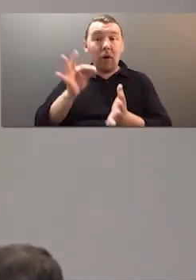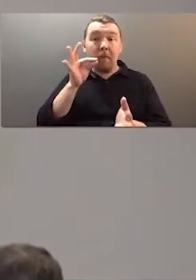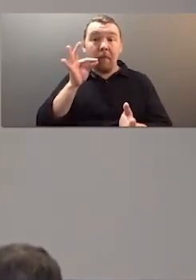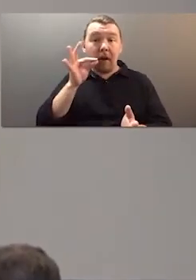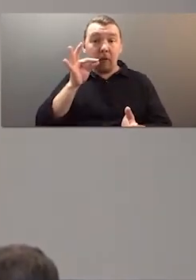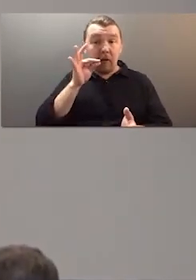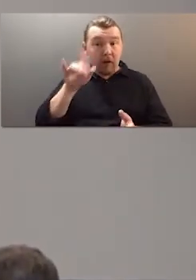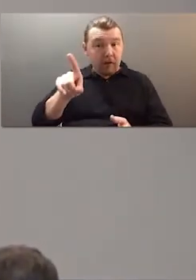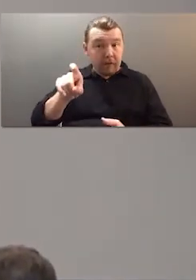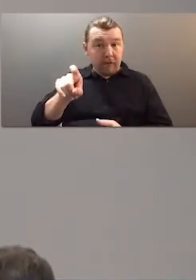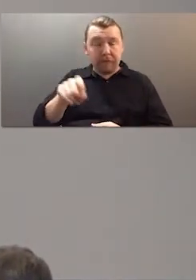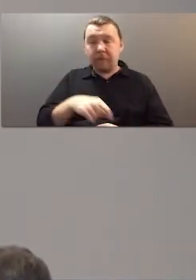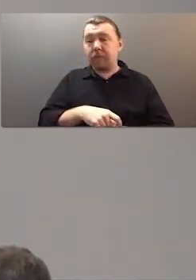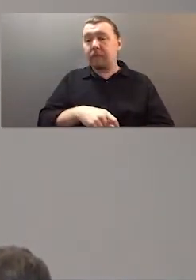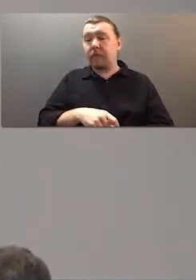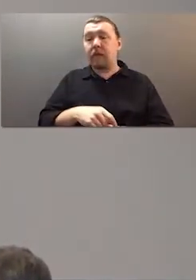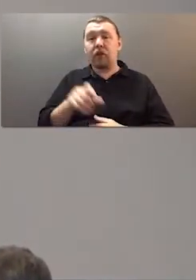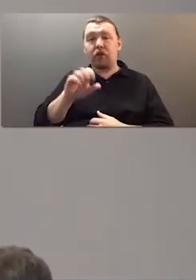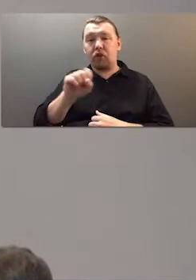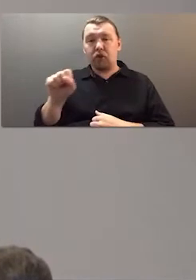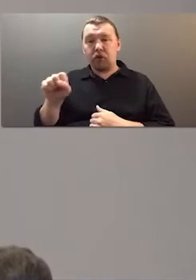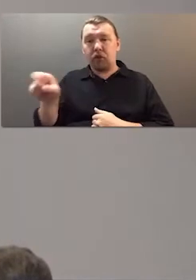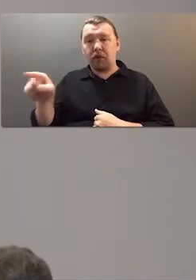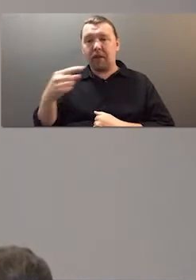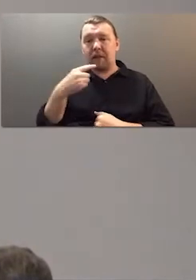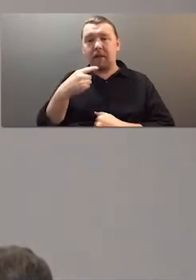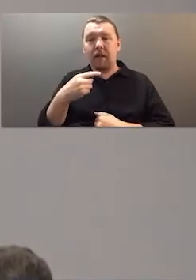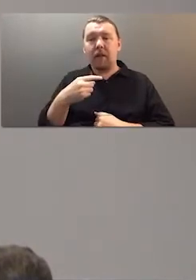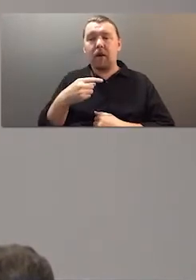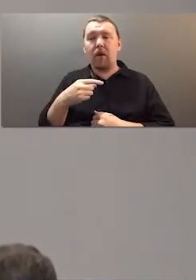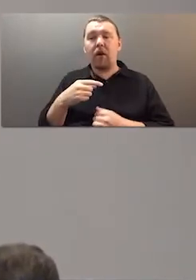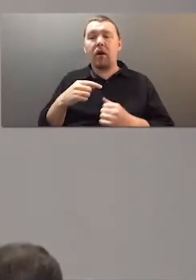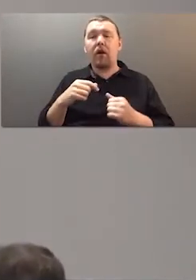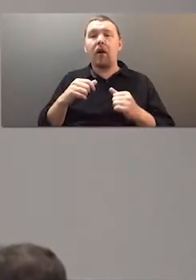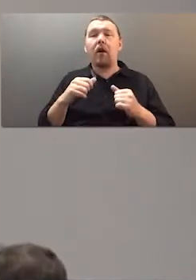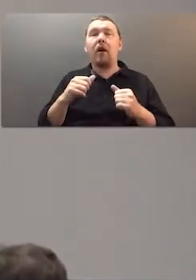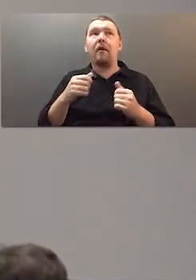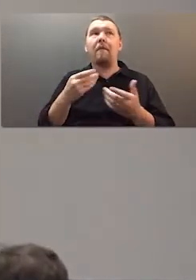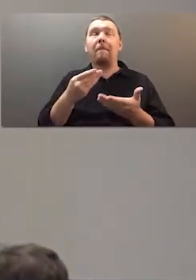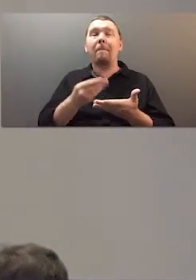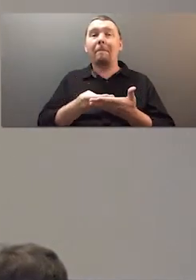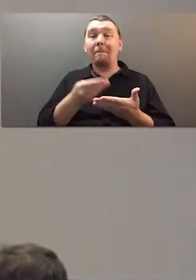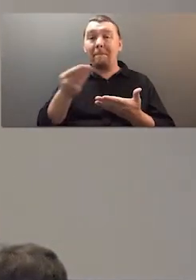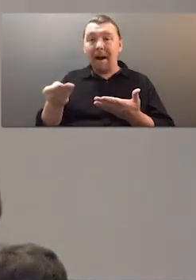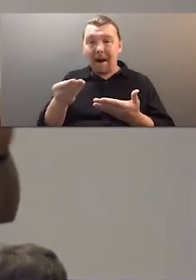marijuana, right? What about medical marijuana? And Social Security said, most